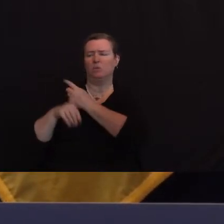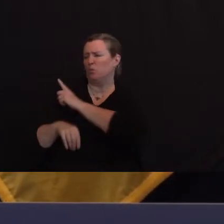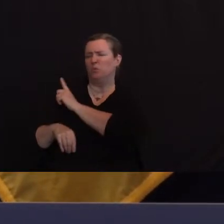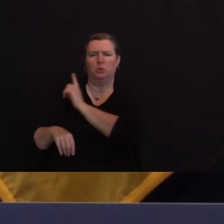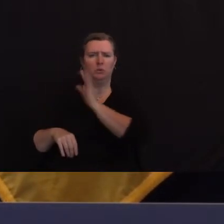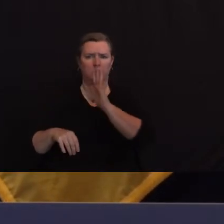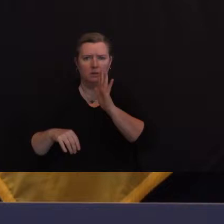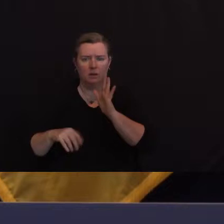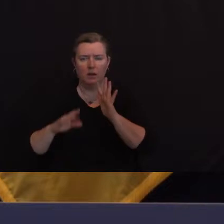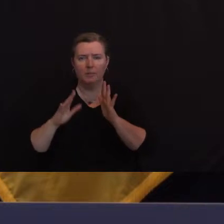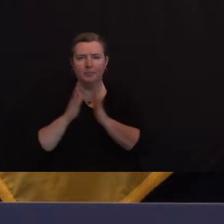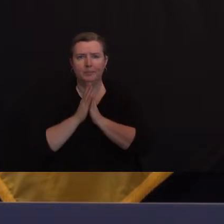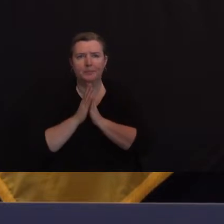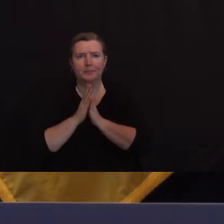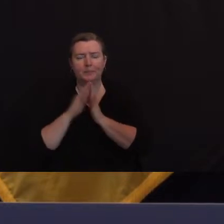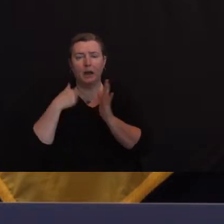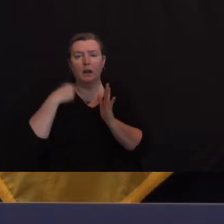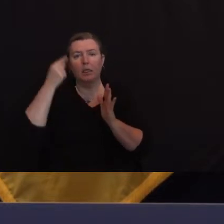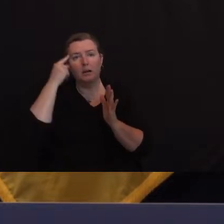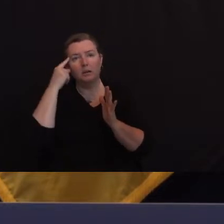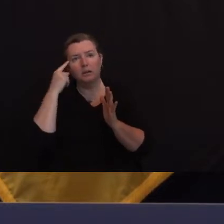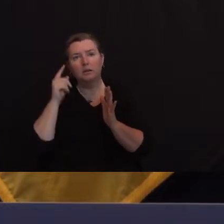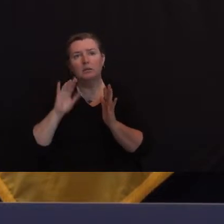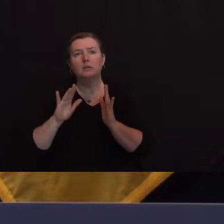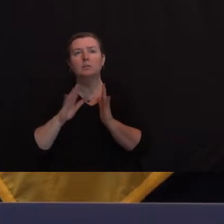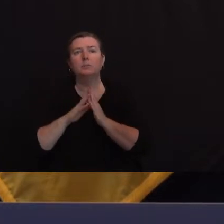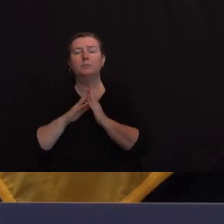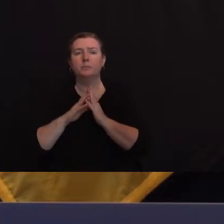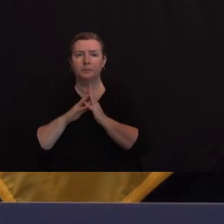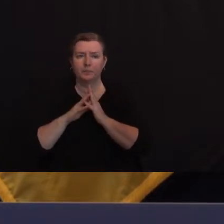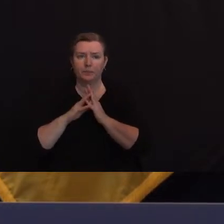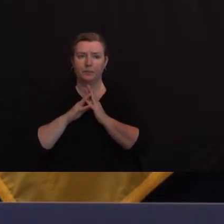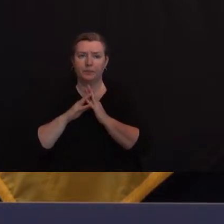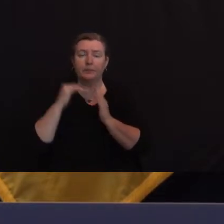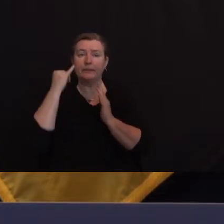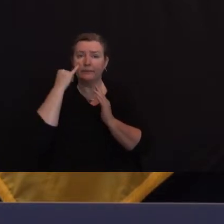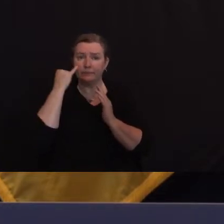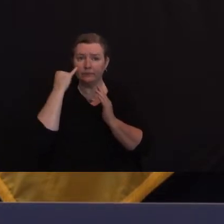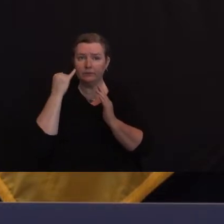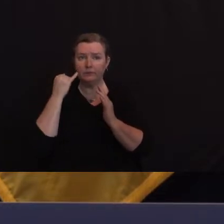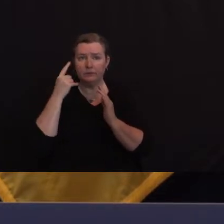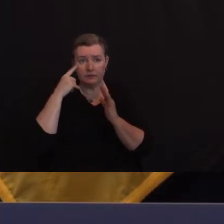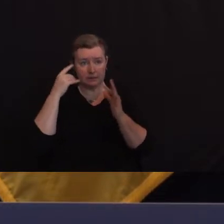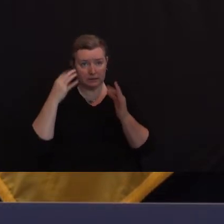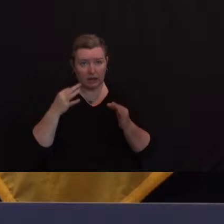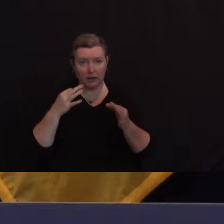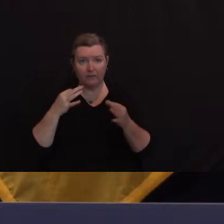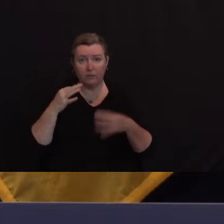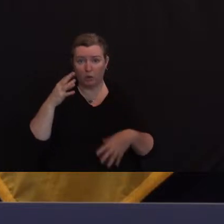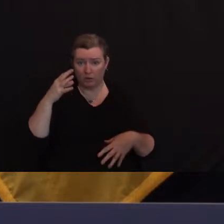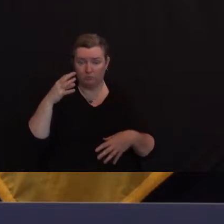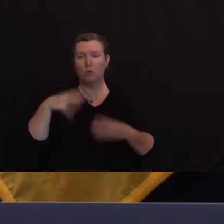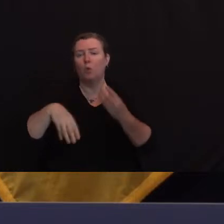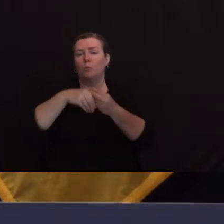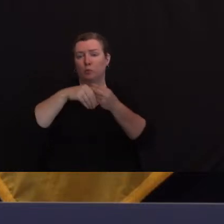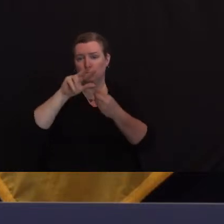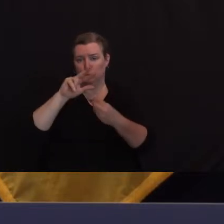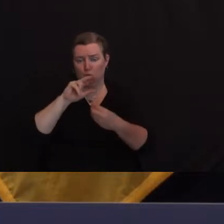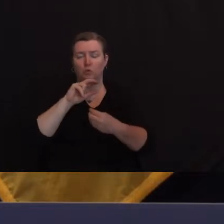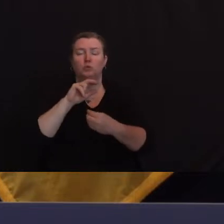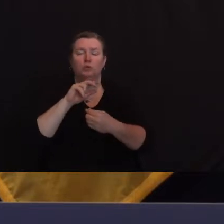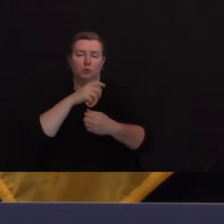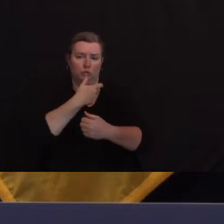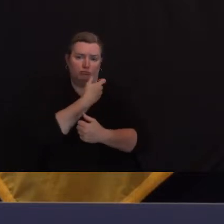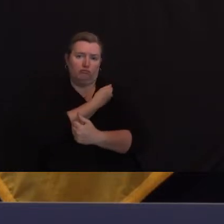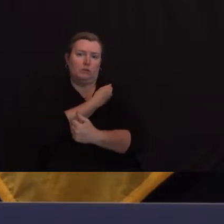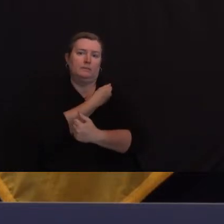think inevitably, if they do shrink this from 8 months to 6 months, we're going to have a very, very busy few